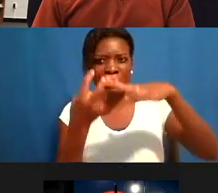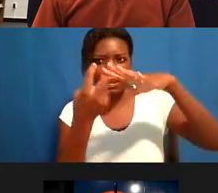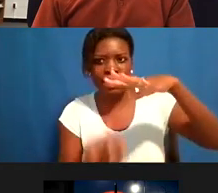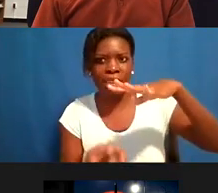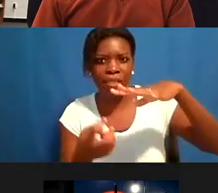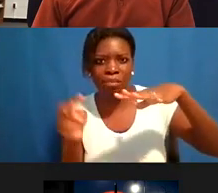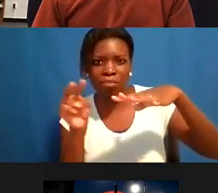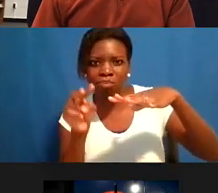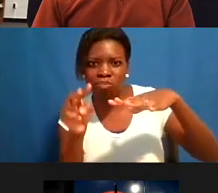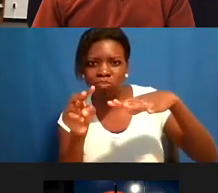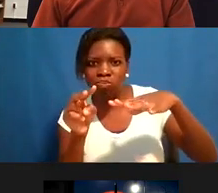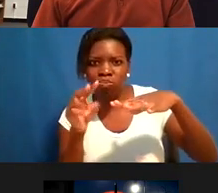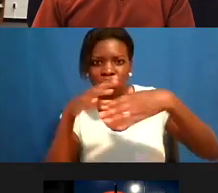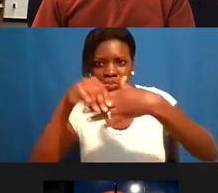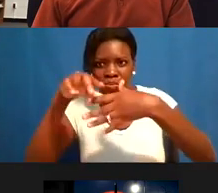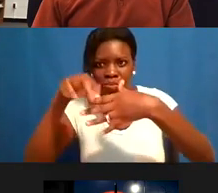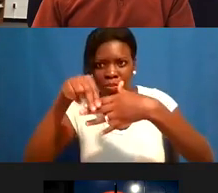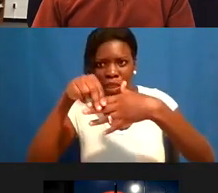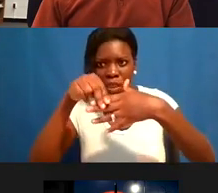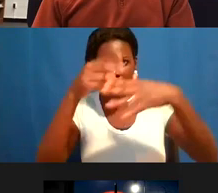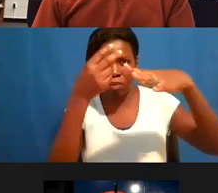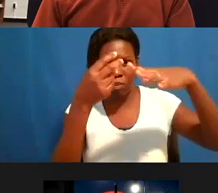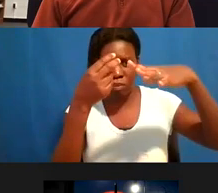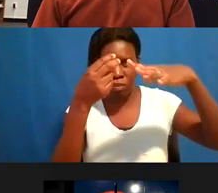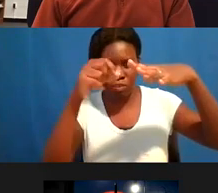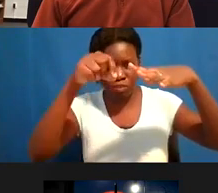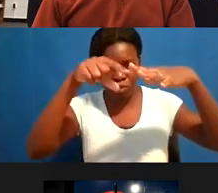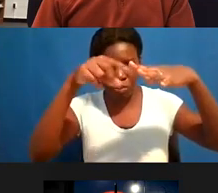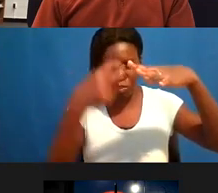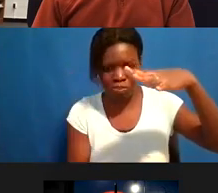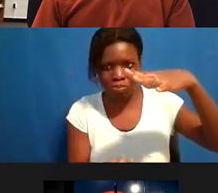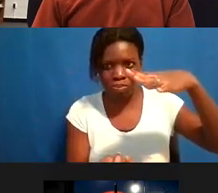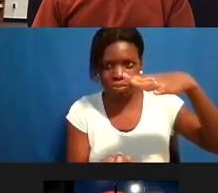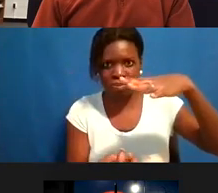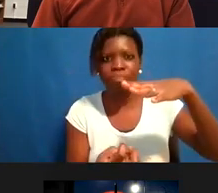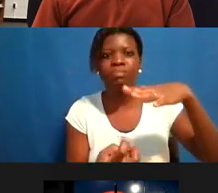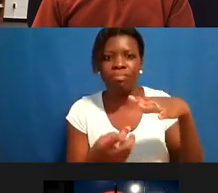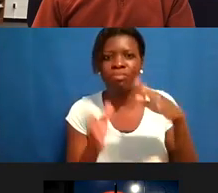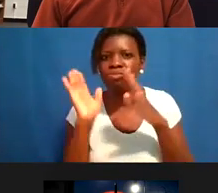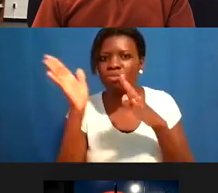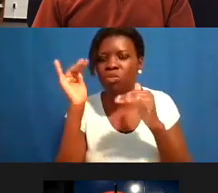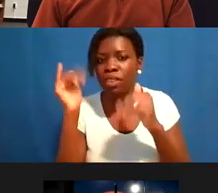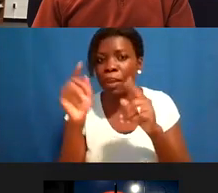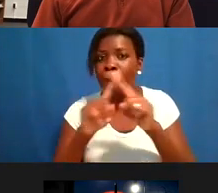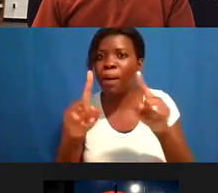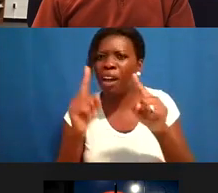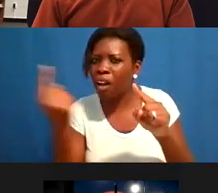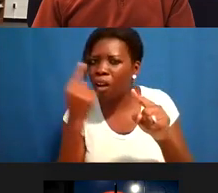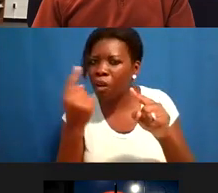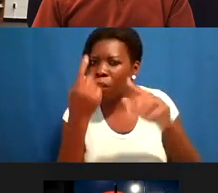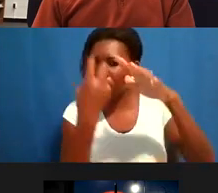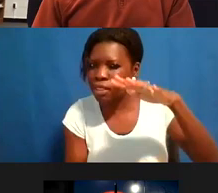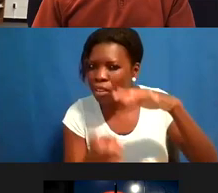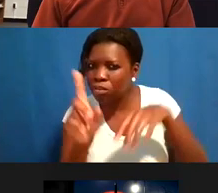we're bringing a paper clip and we let it go, and it in fact sinks to the bottom as you would expect. But does it always sink?